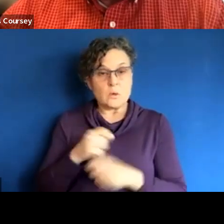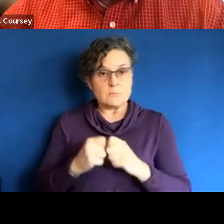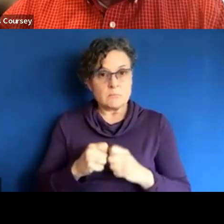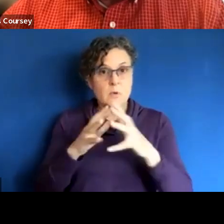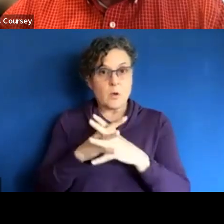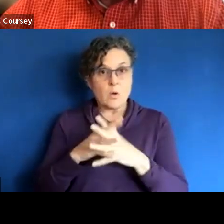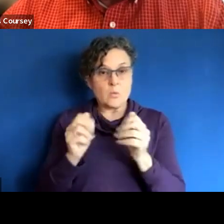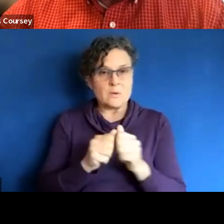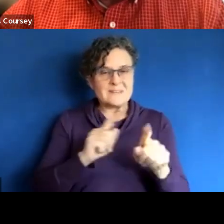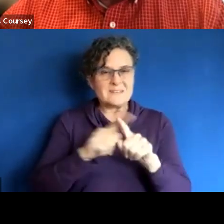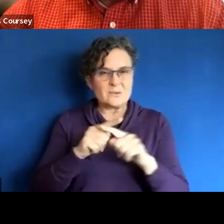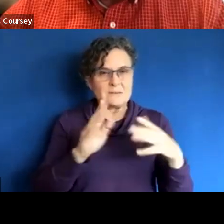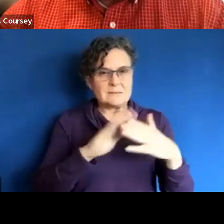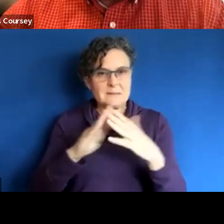500